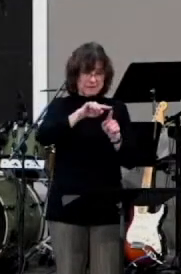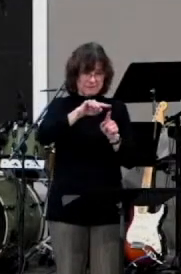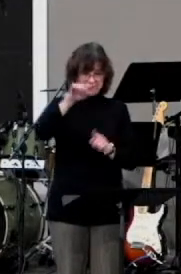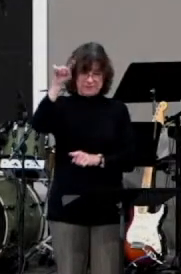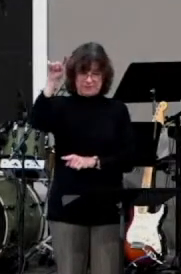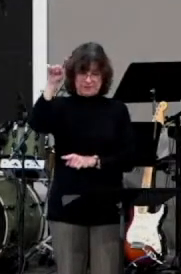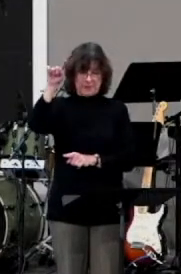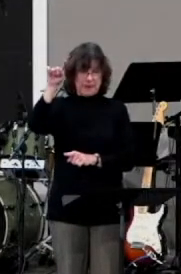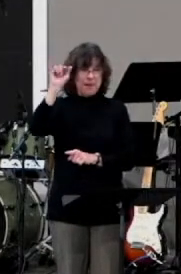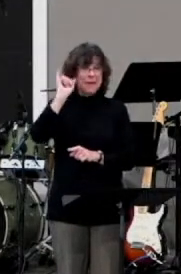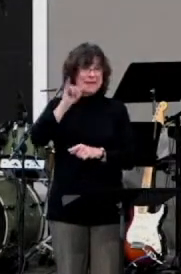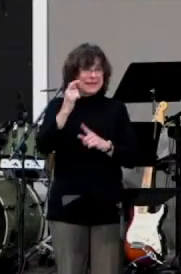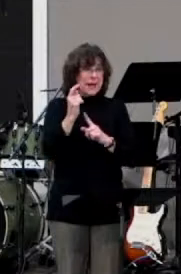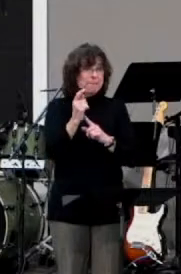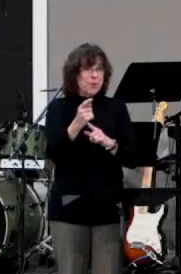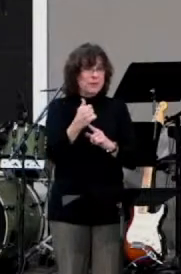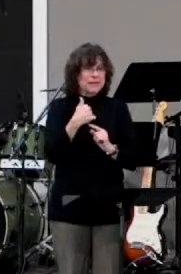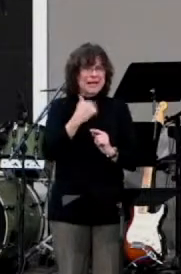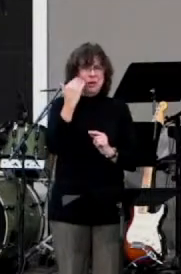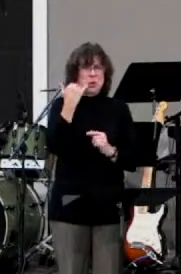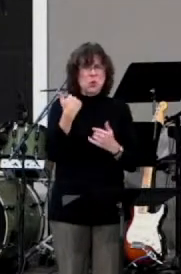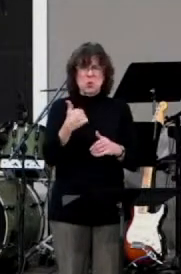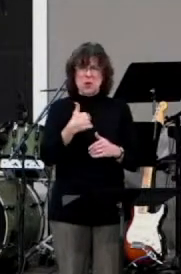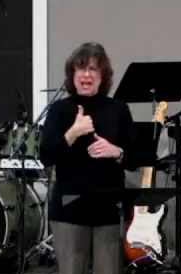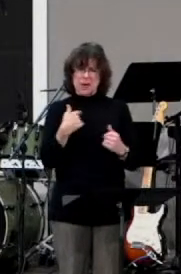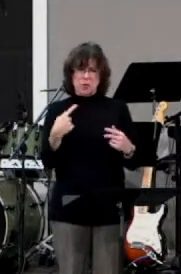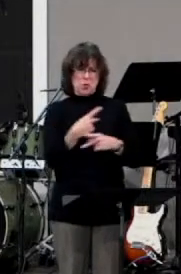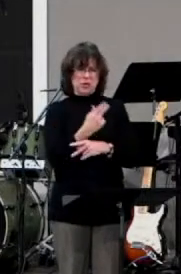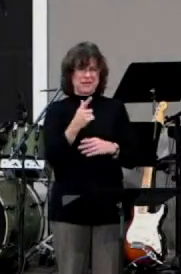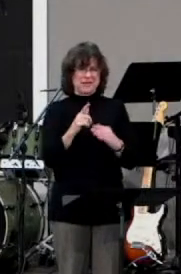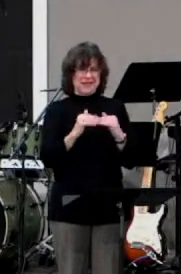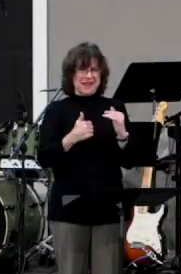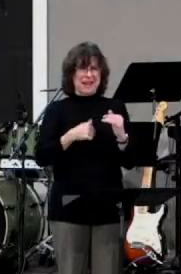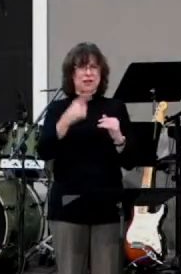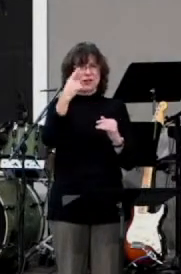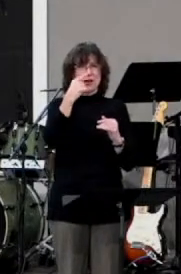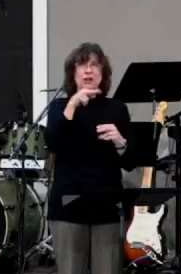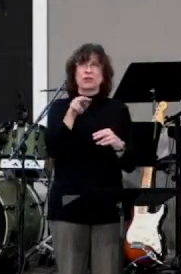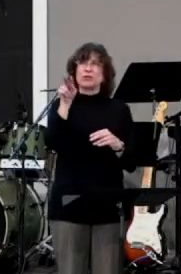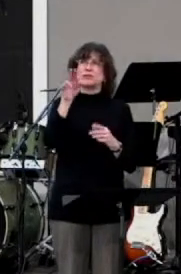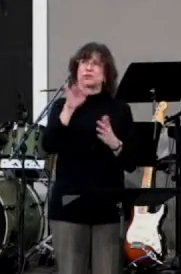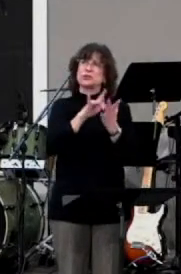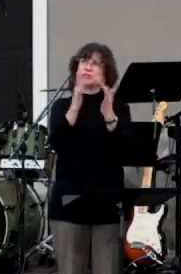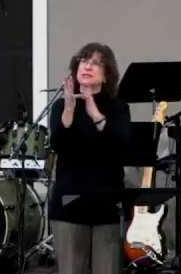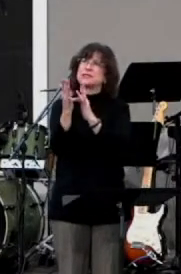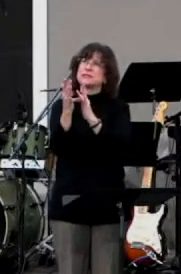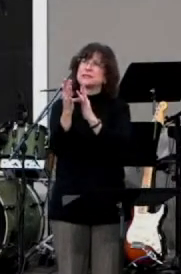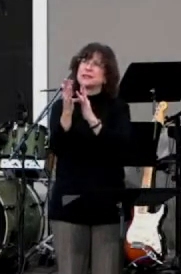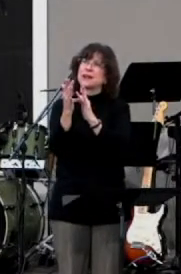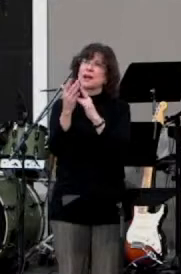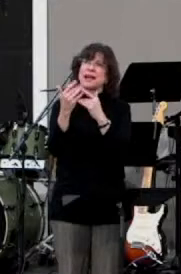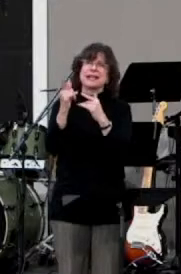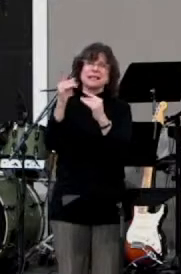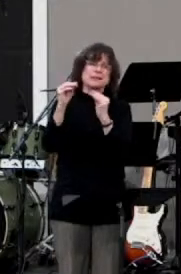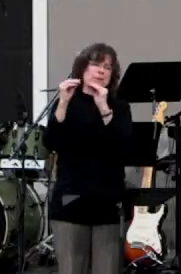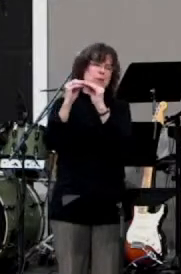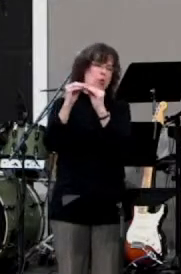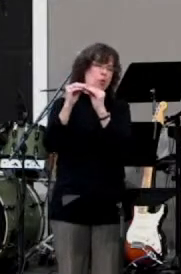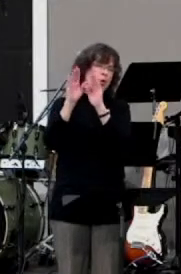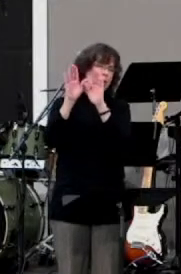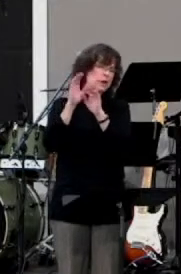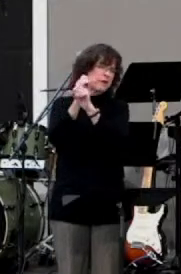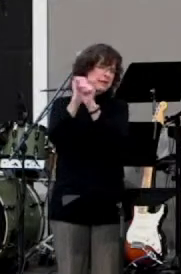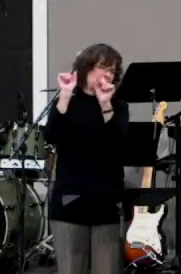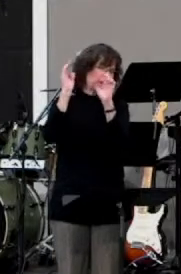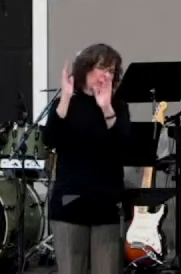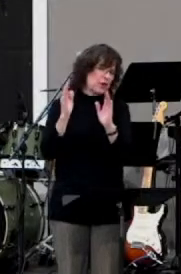moment where I realize I'm far worse than I ever dared imagine, I look to Jesus and I realize that He's a far more wonderful Savior than I